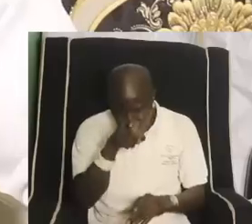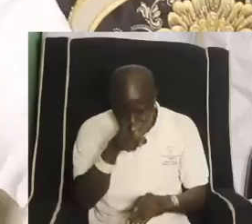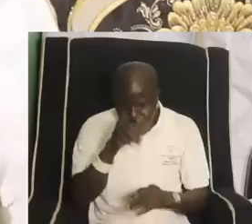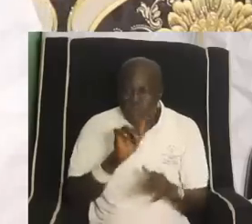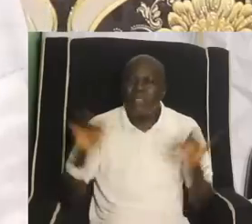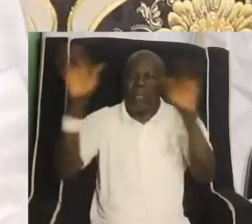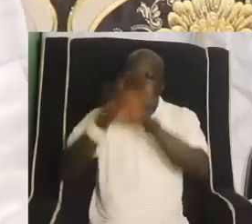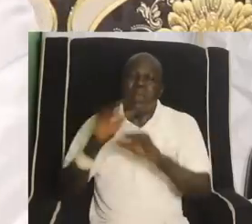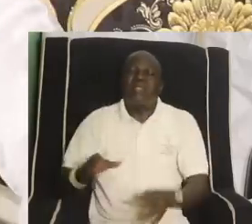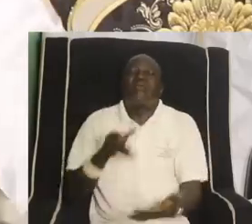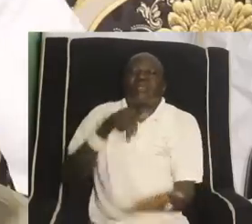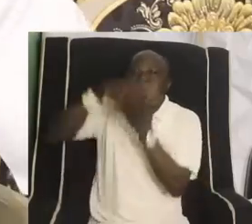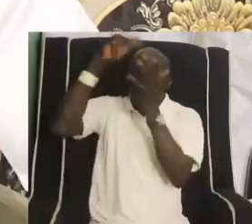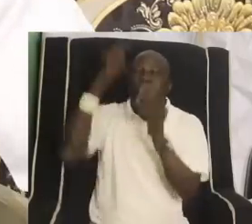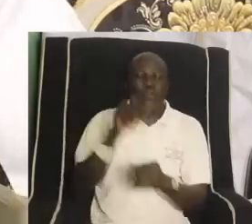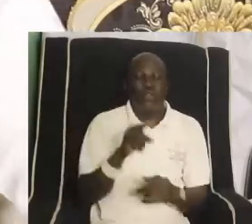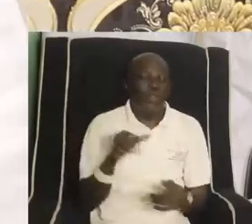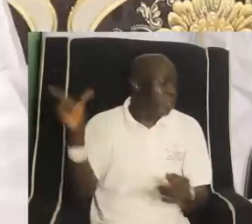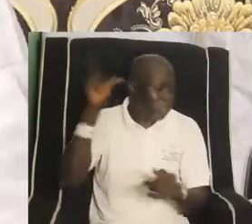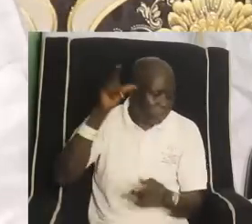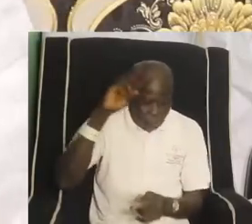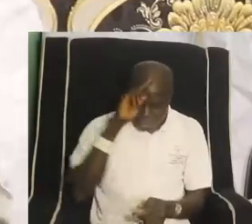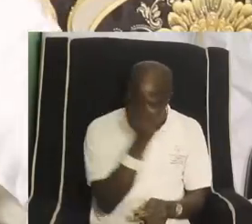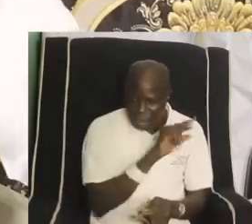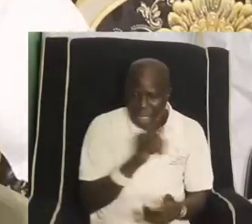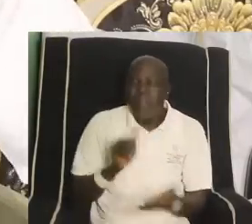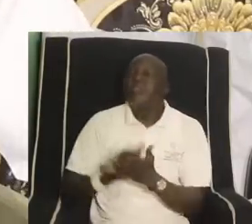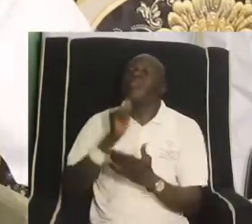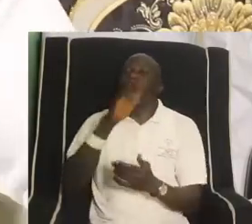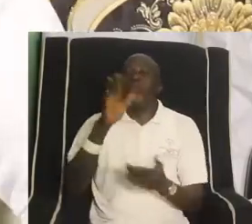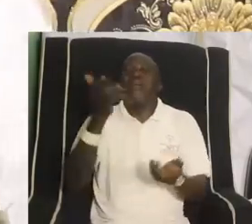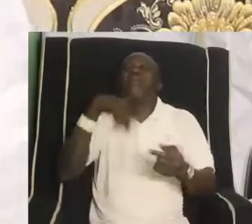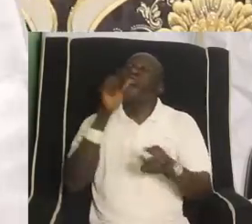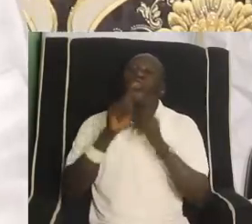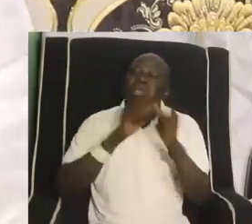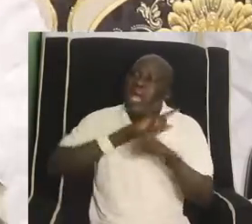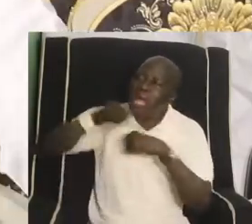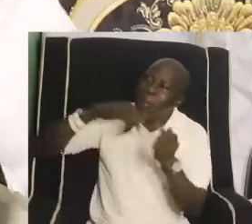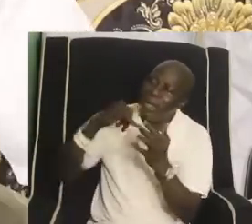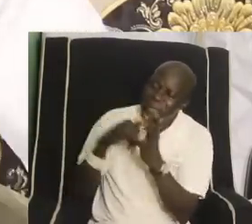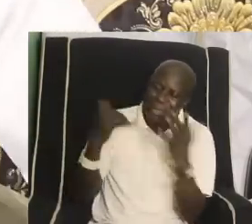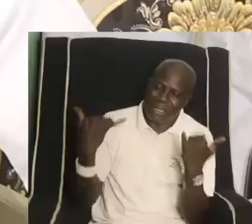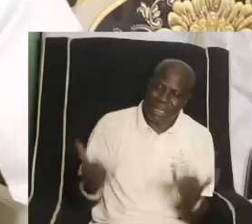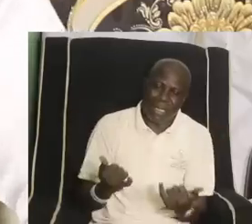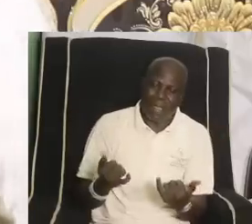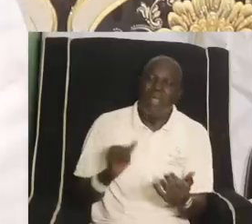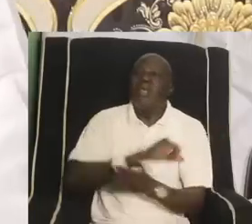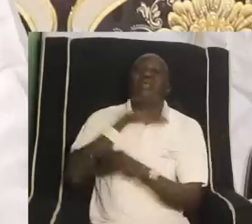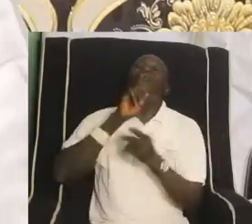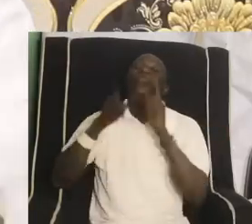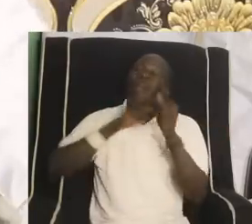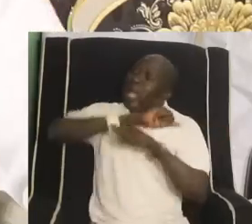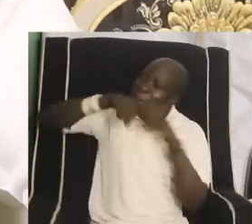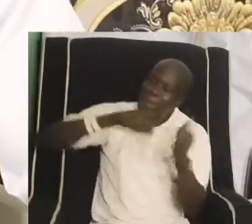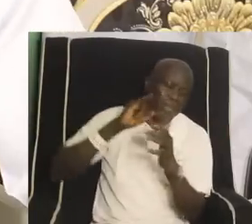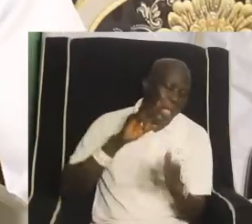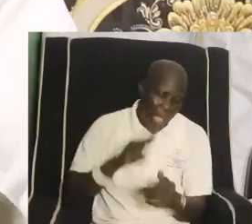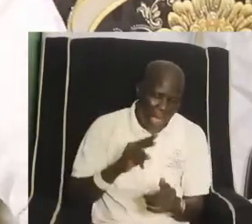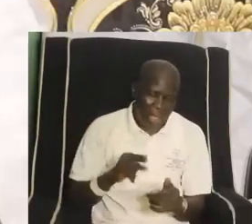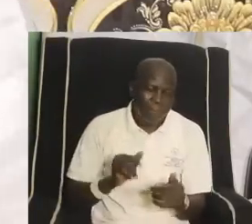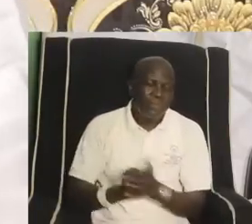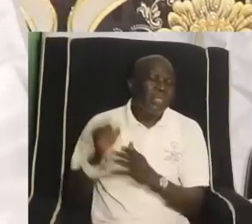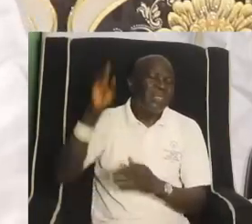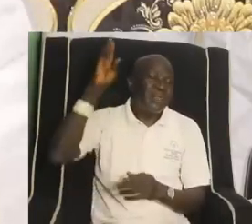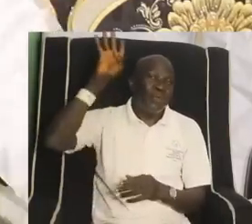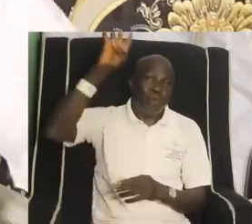God bless it. We should bless it. Ìtọ́lú wa wí nìyẹn. That's what the Lord said. Àti ṣe é mọ́jú. You don't need to overnight. A tún ṣe mọ́jú ọ̀la. We will still do it tonight. Òun la máa lò pẹ̀lú